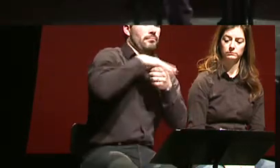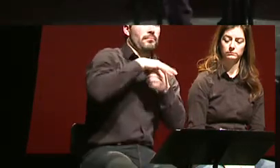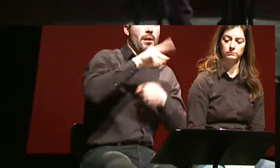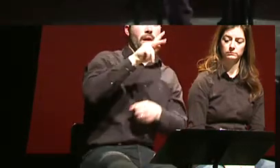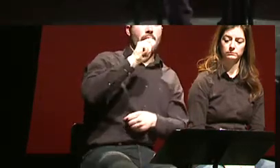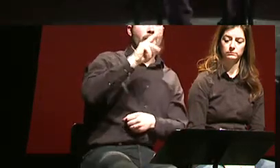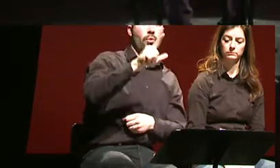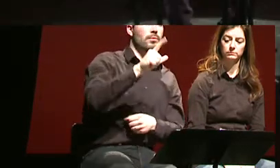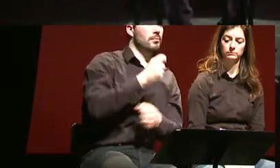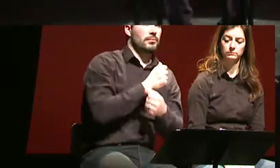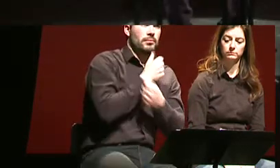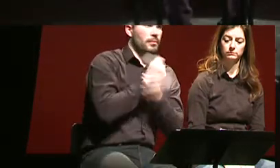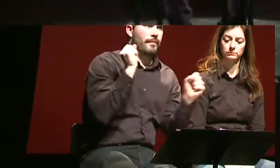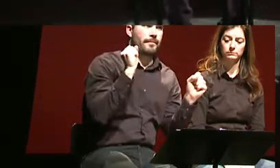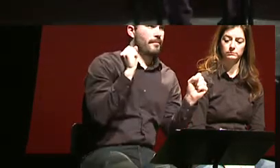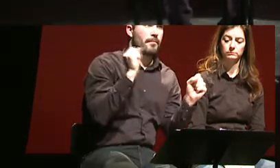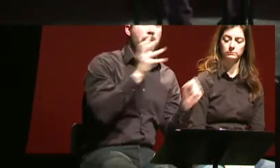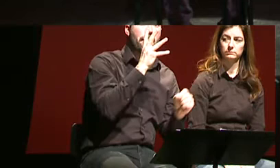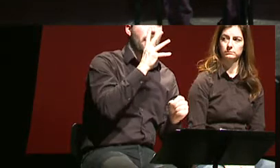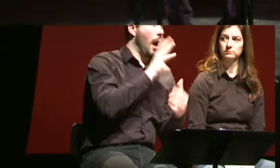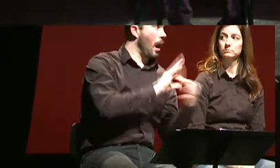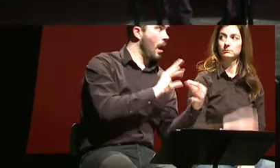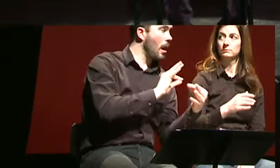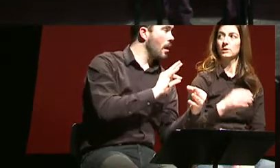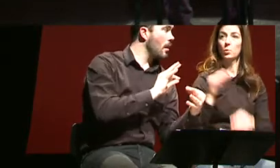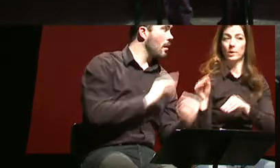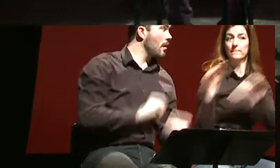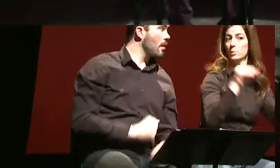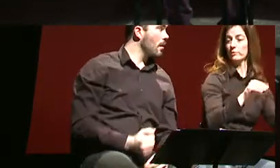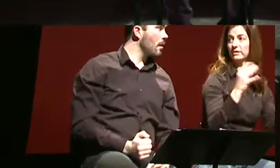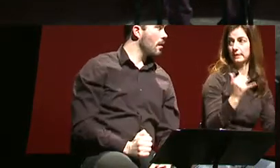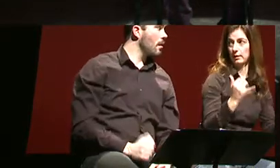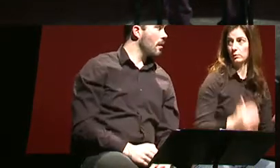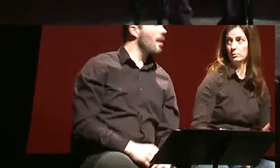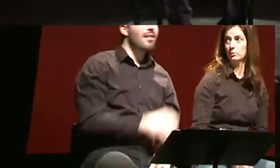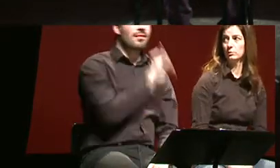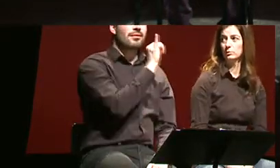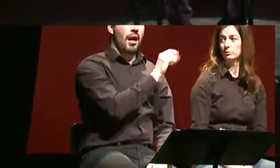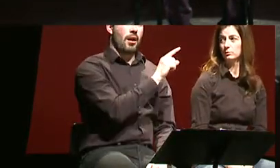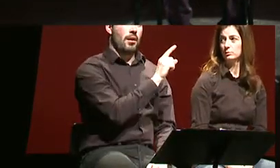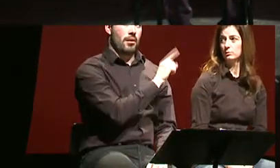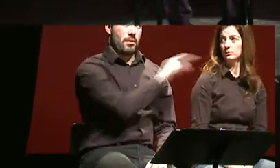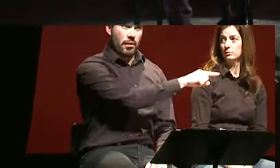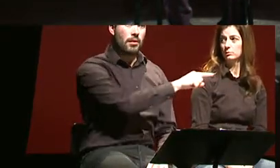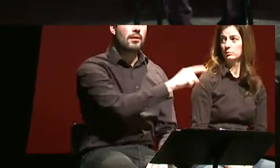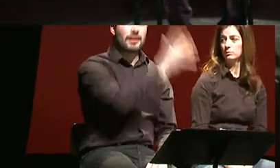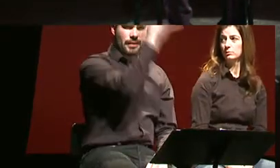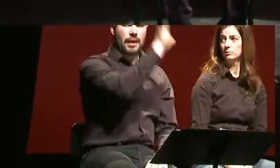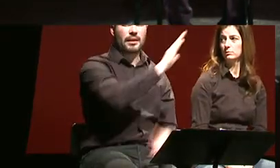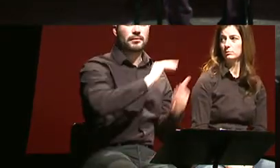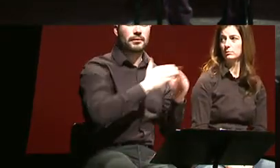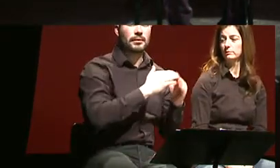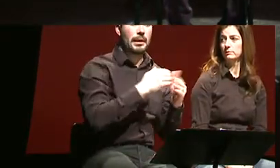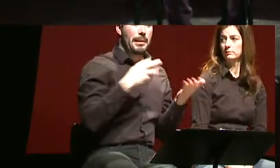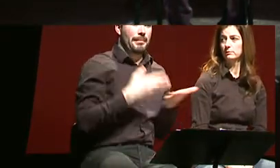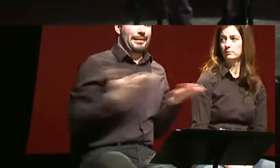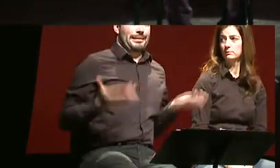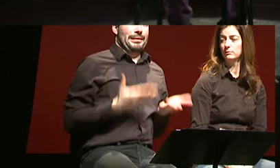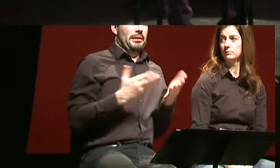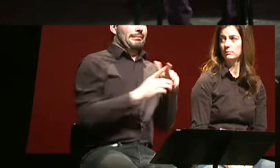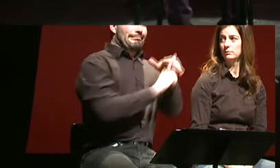Kabul. My mother says, we are going to Kapisa. We are going to my father's village. You're escaping from